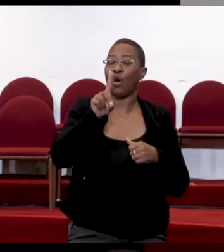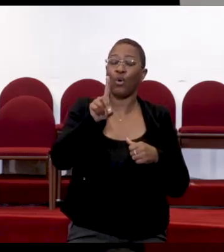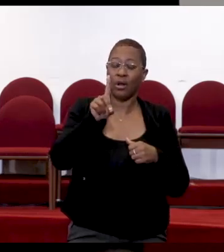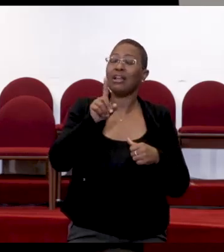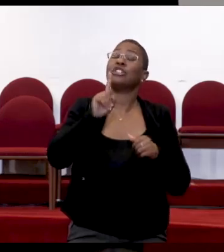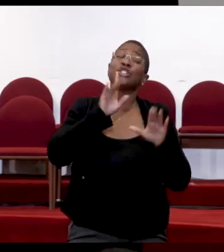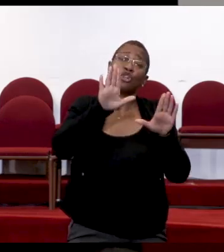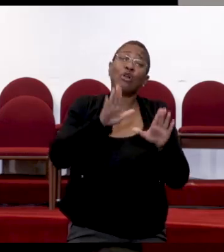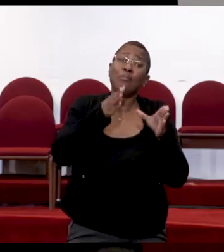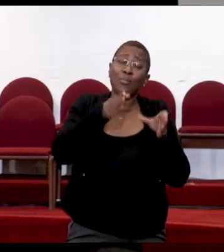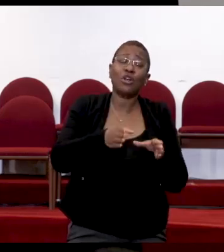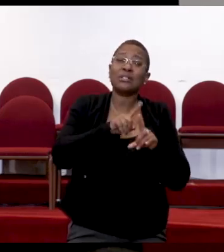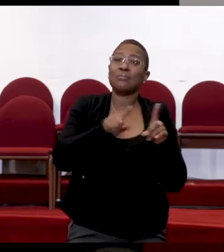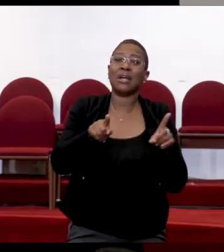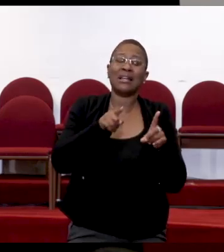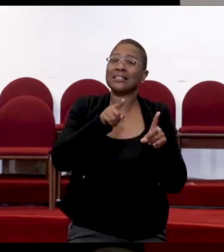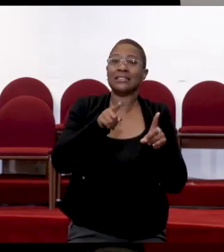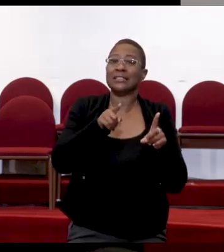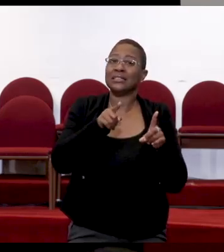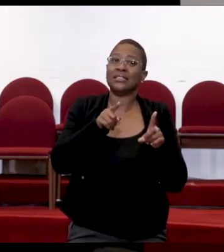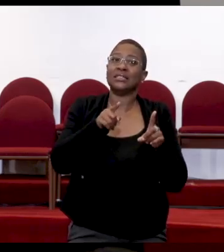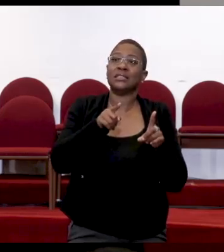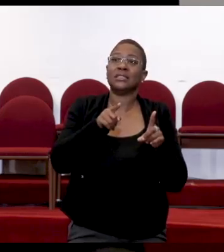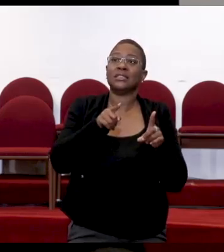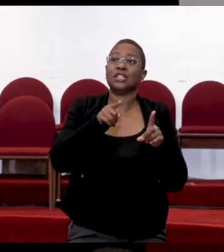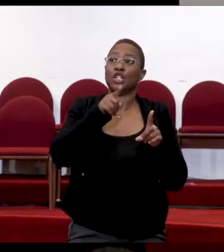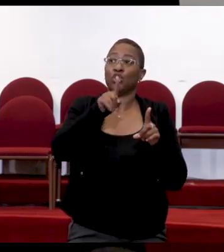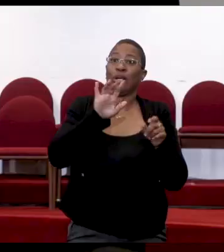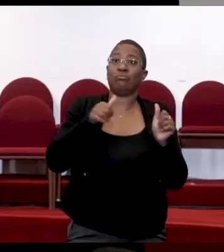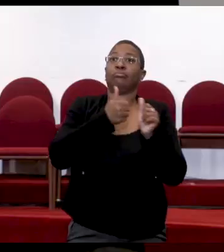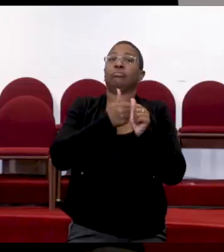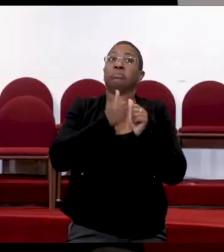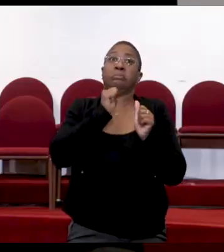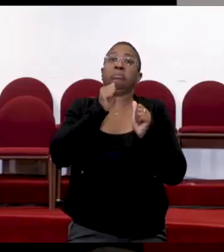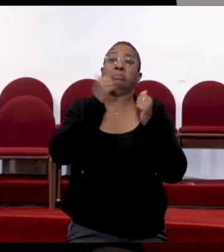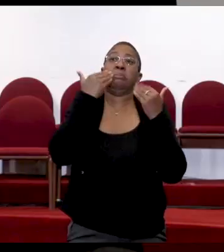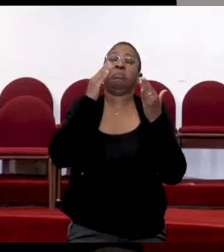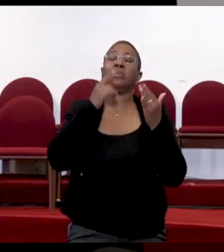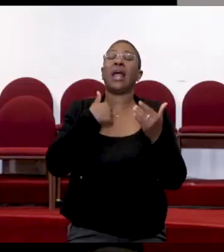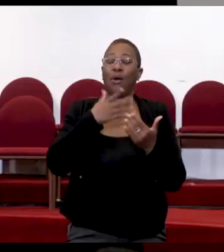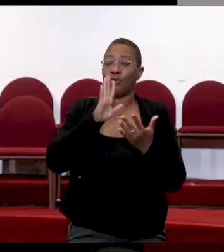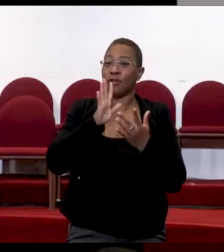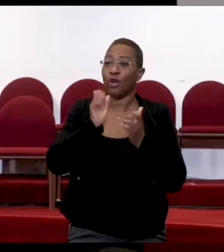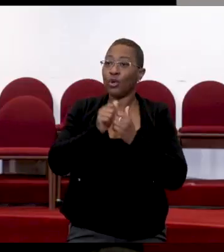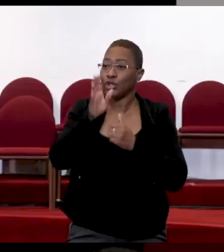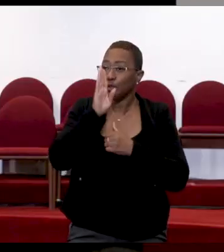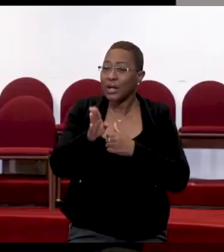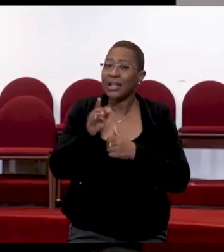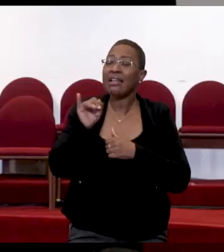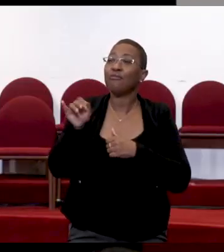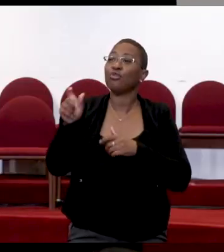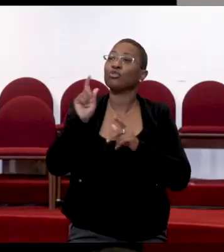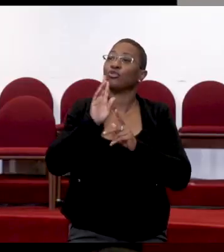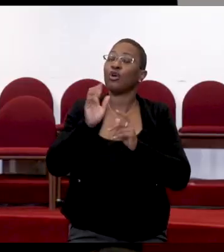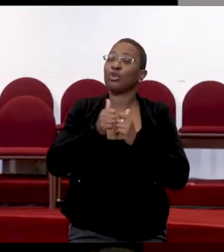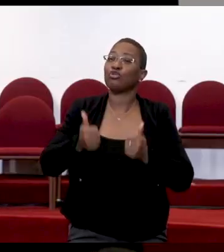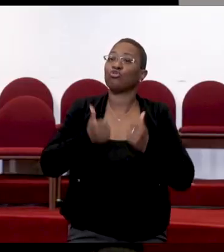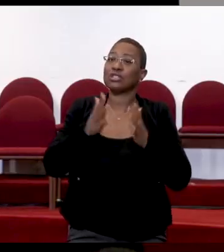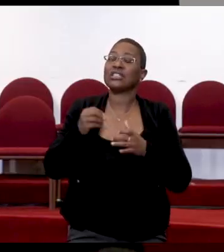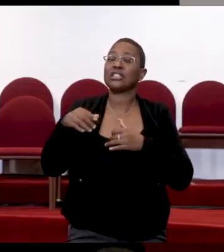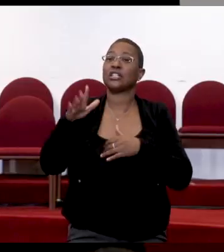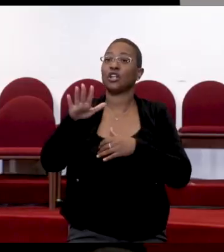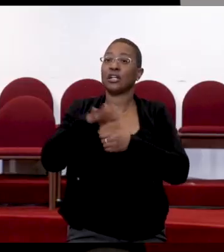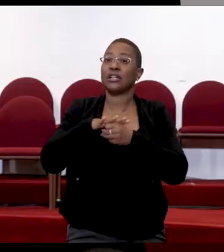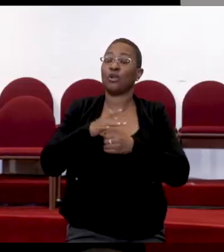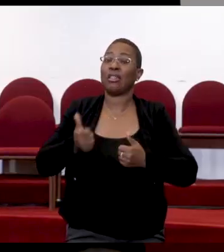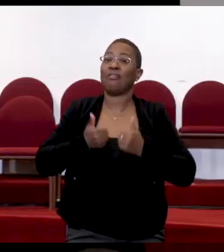of what she does, but plausible deniability is something that you can hide behind if we don't talk to you directly. I'd like to talk to you with your residents and your constituents in that district who are living